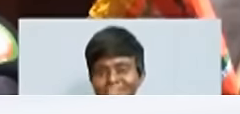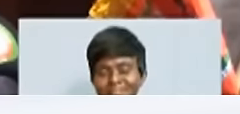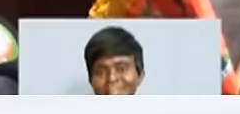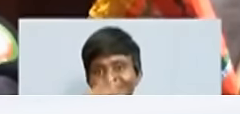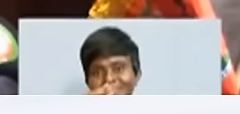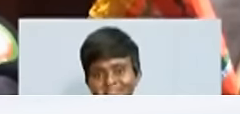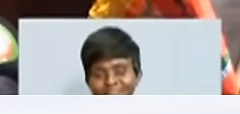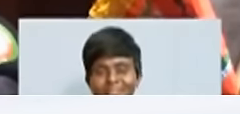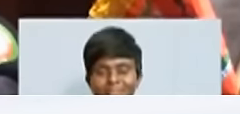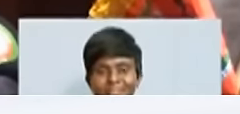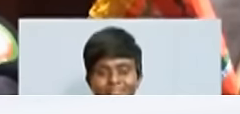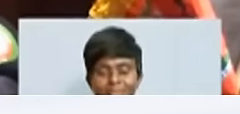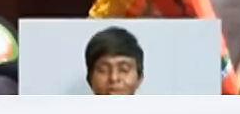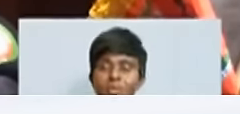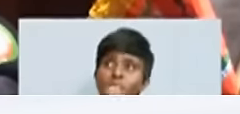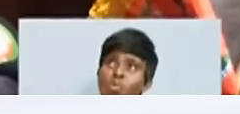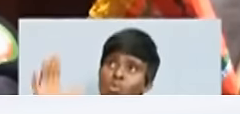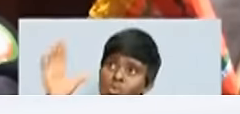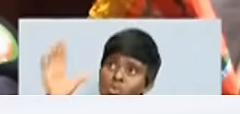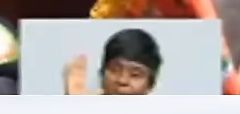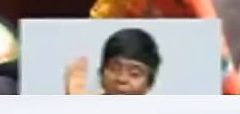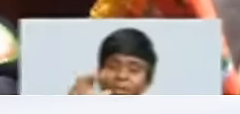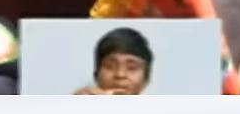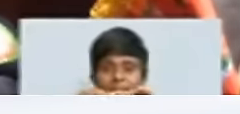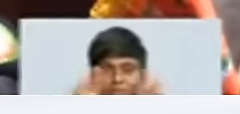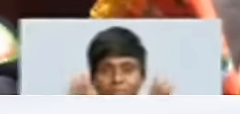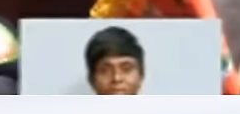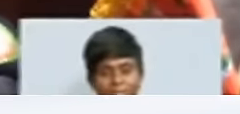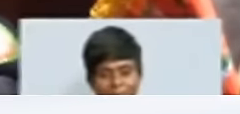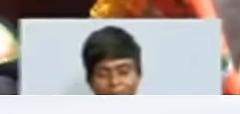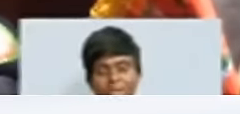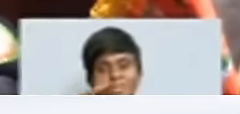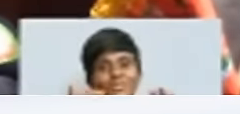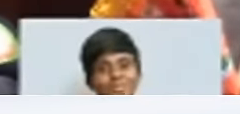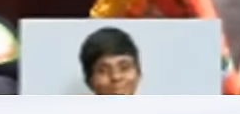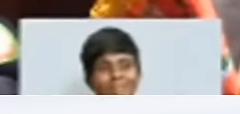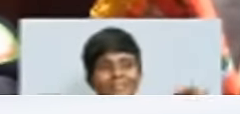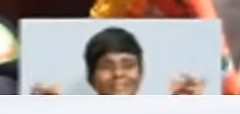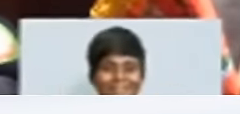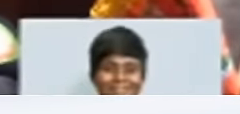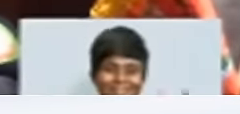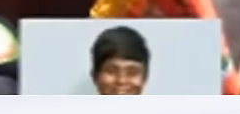Madam Speaker, may the Almighty God bless us all.